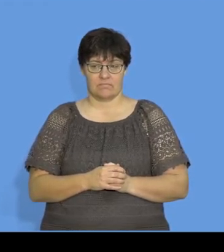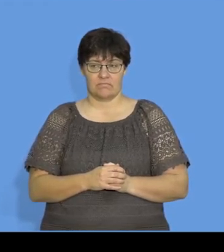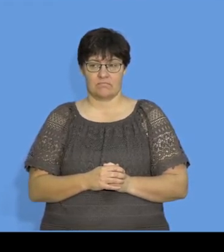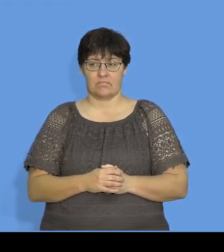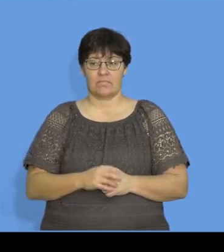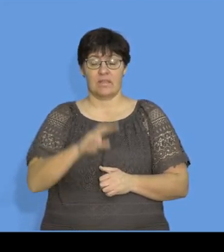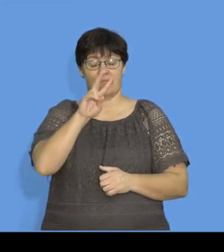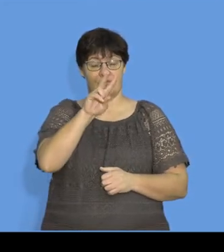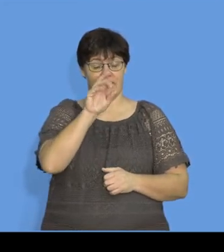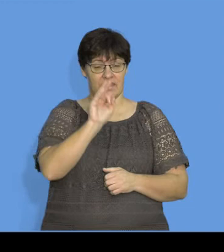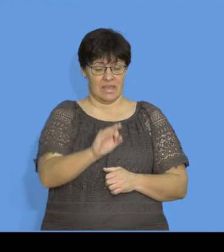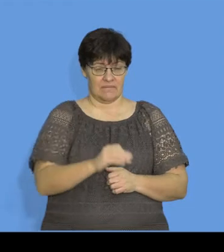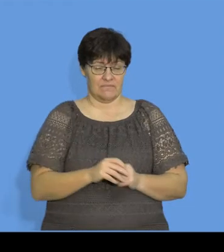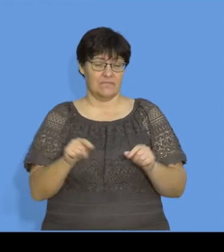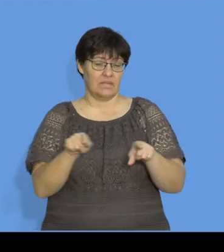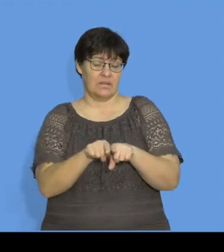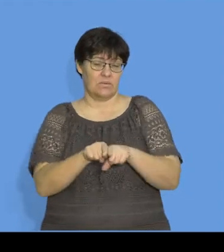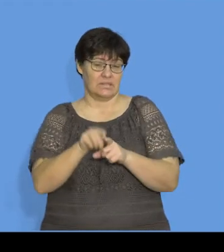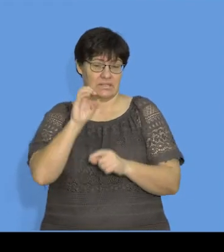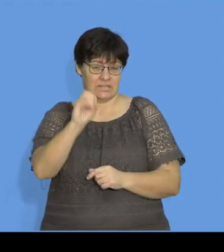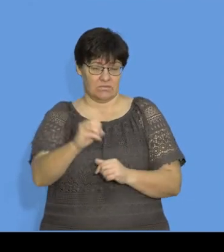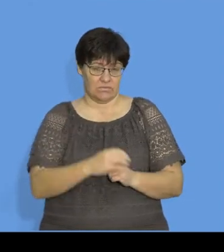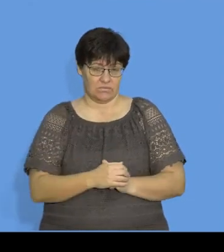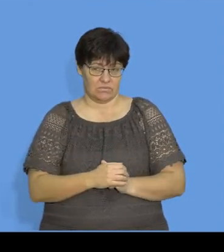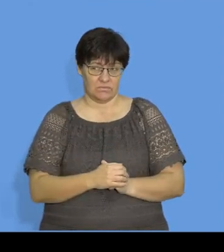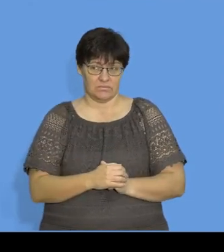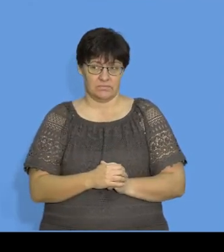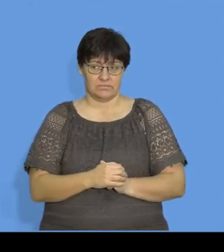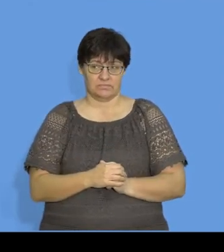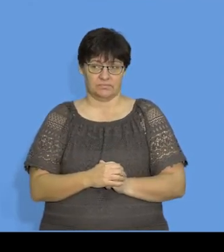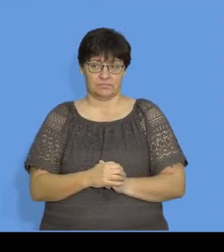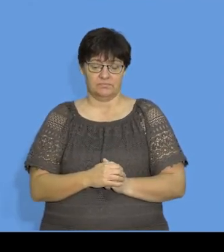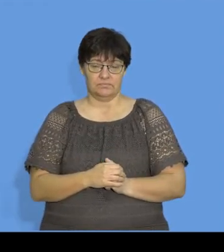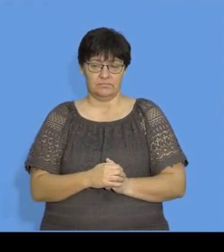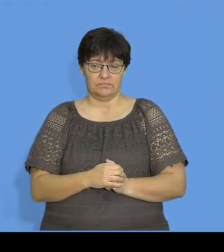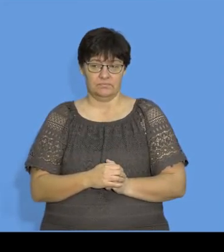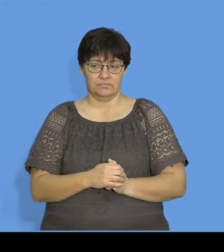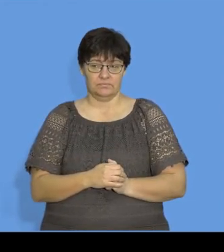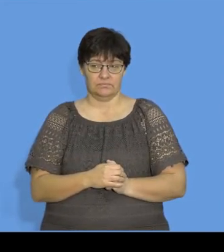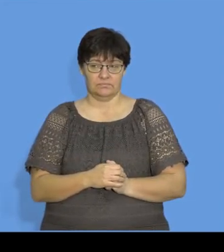Okay, VF is 0 because it's going to stop.